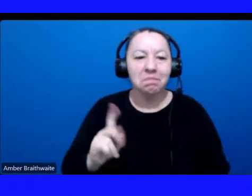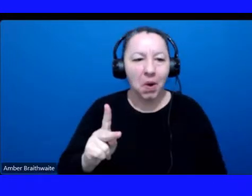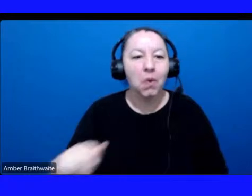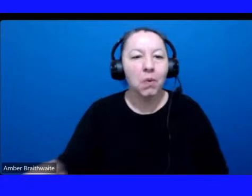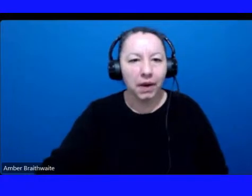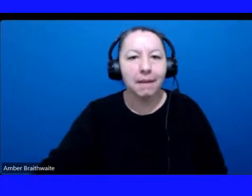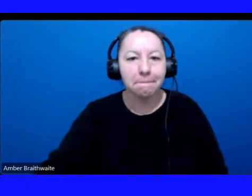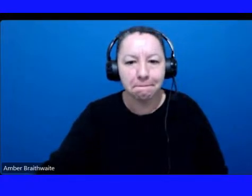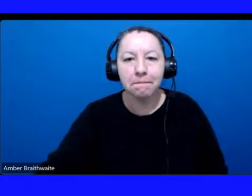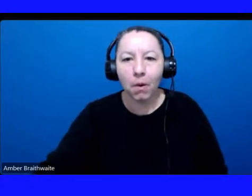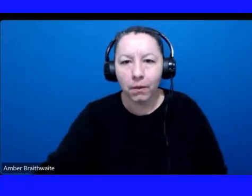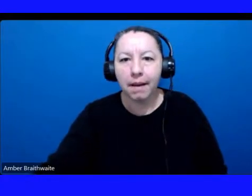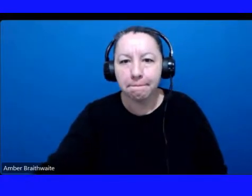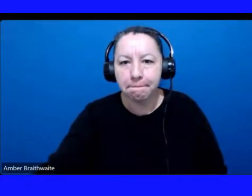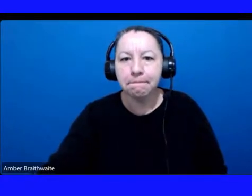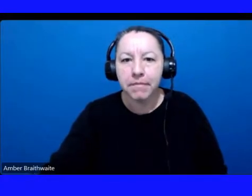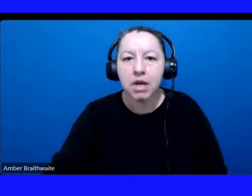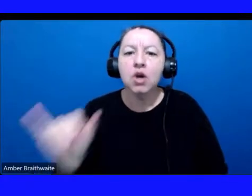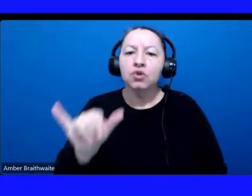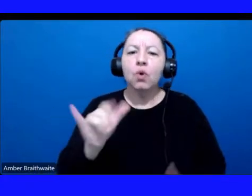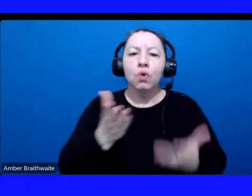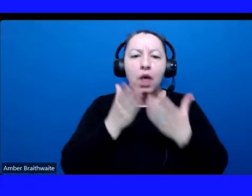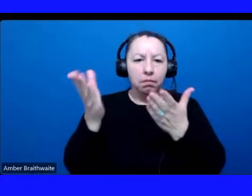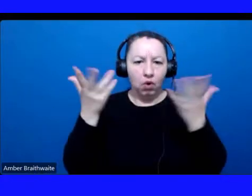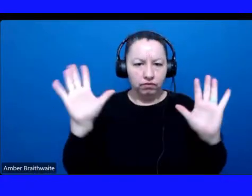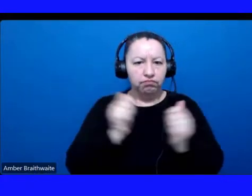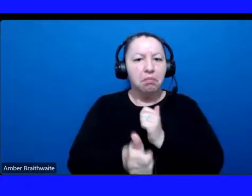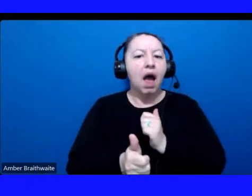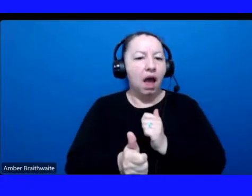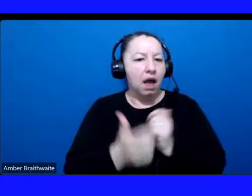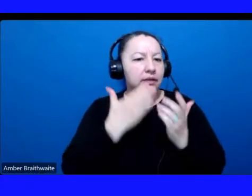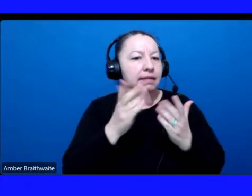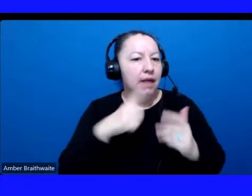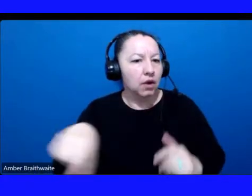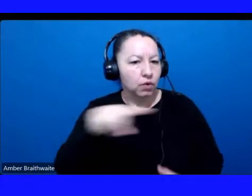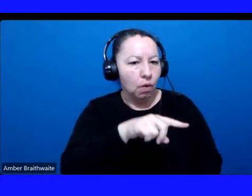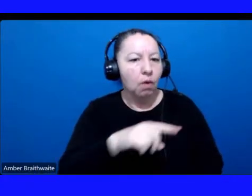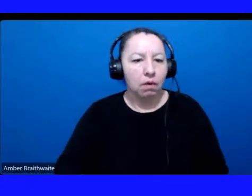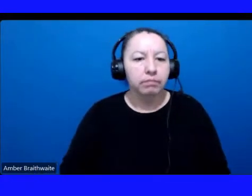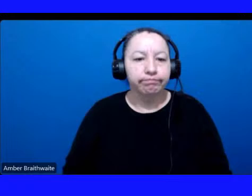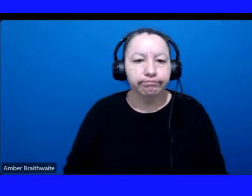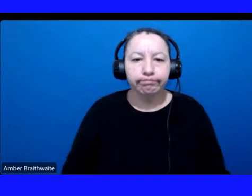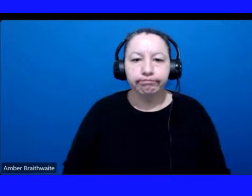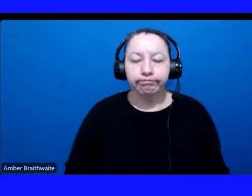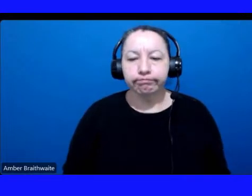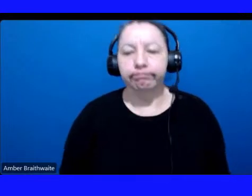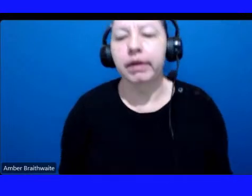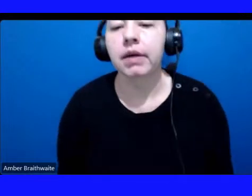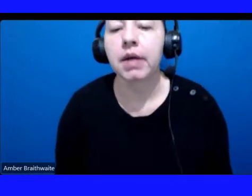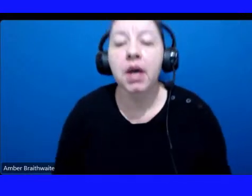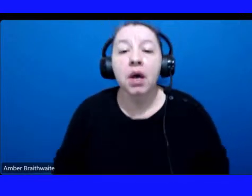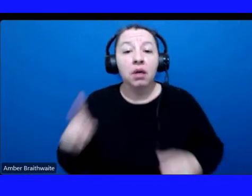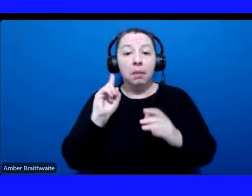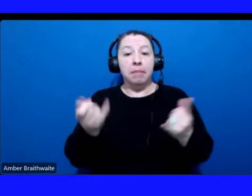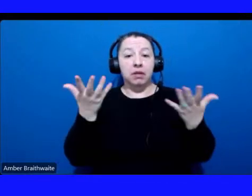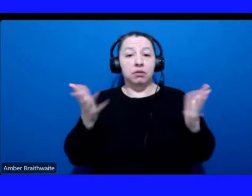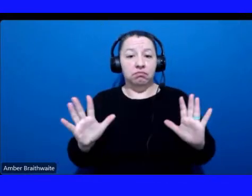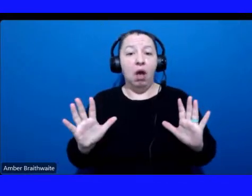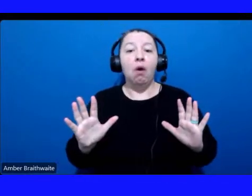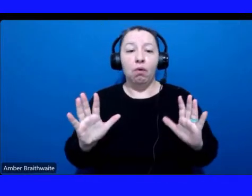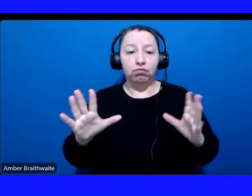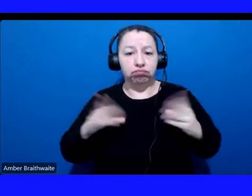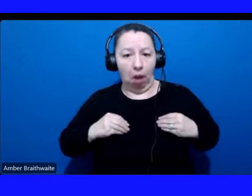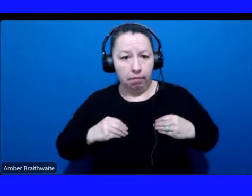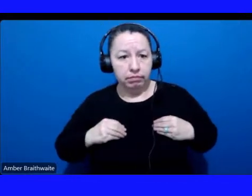for the program, among many other things, all of our reentry and transition services, and she's actually going to present. So thank you. Thanks. Good